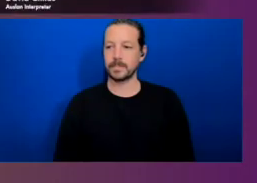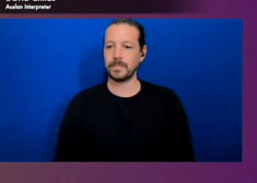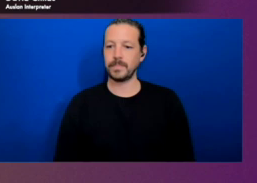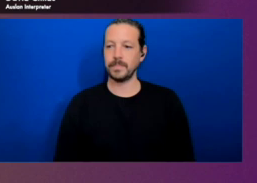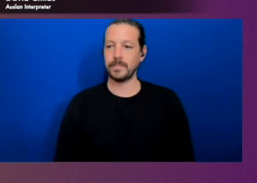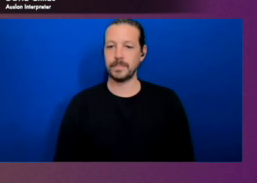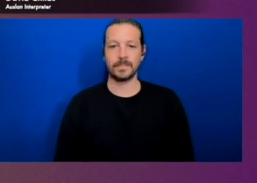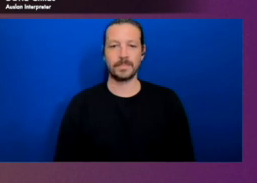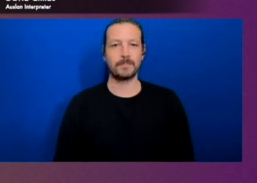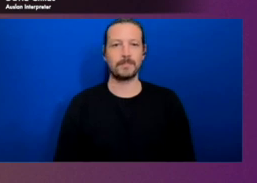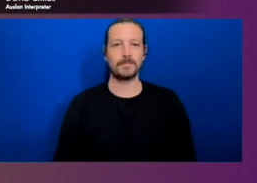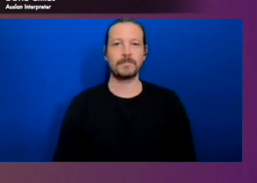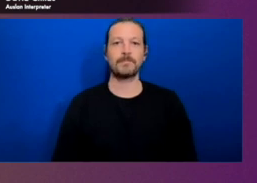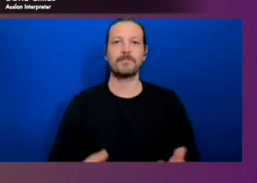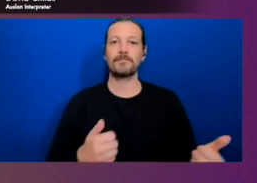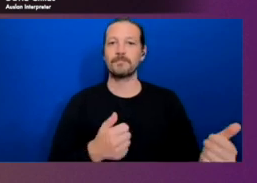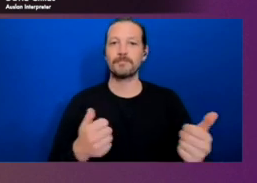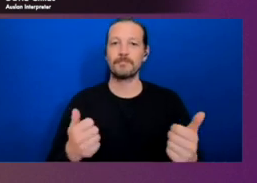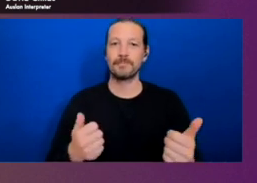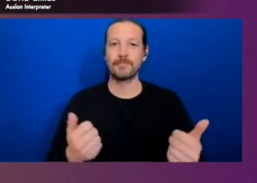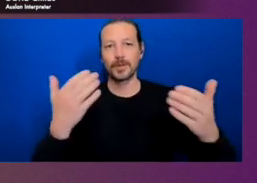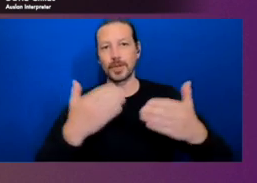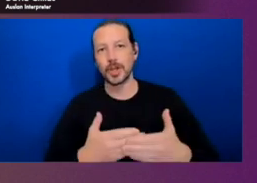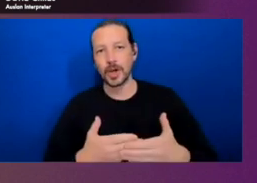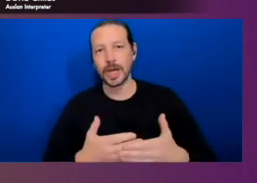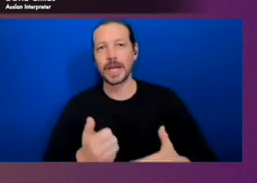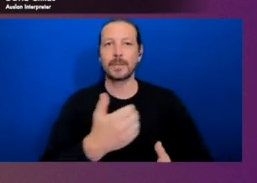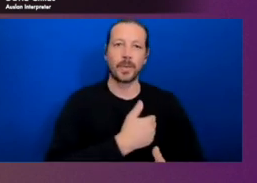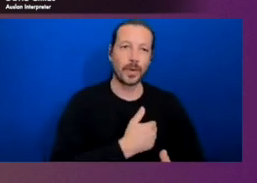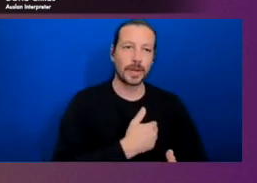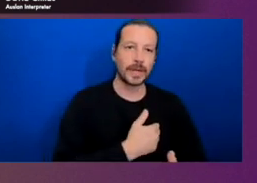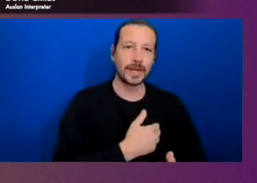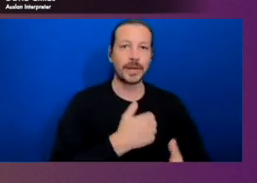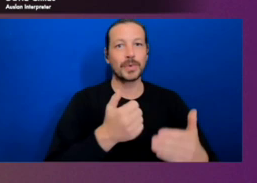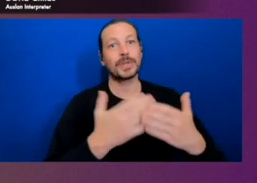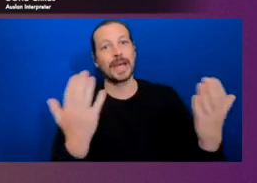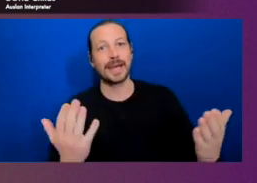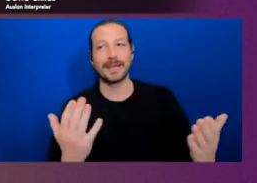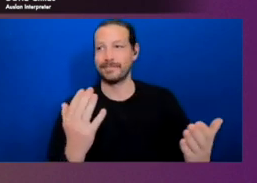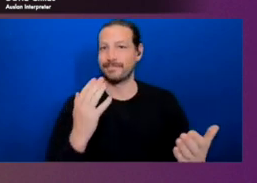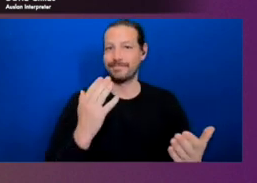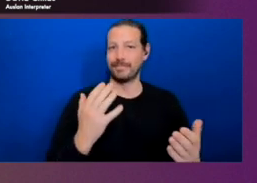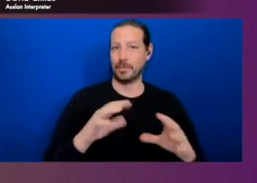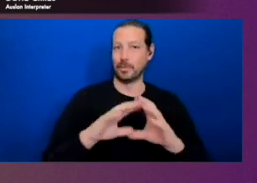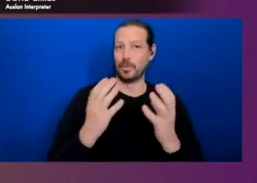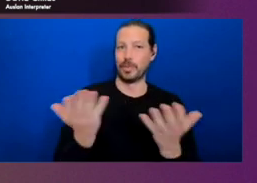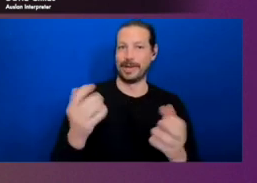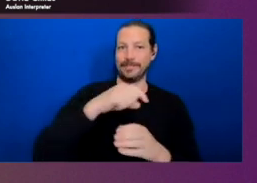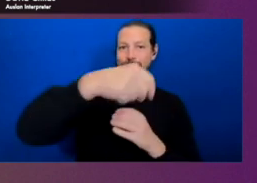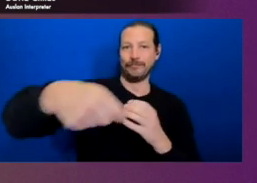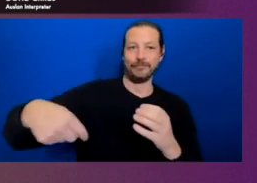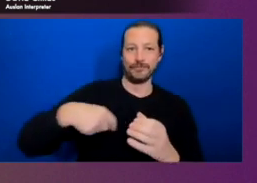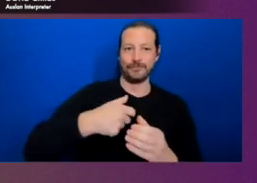Well, good evening, good morning, good day, wherever you are calling from.